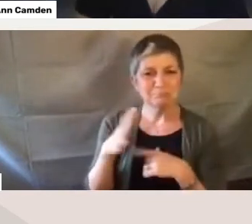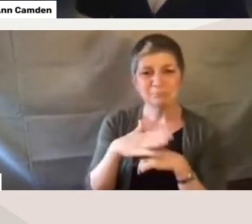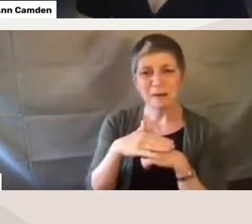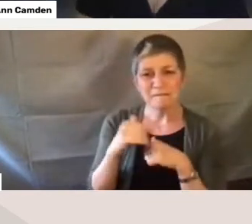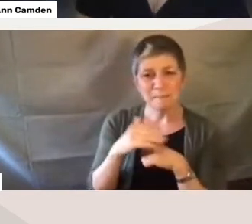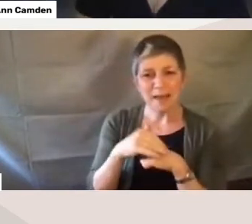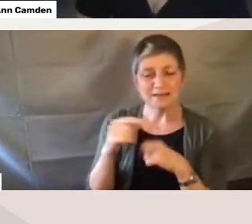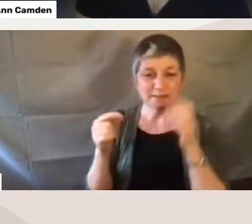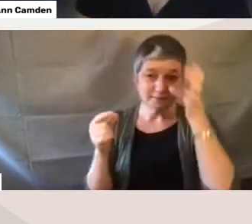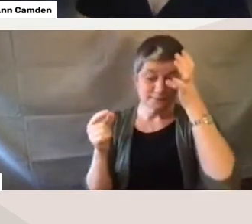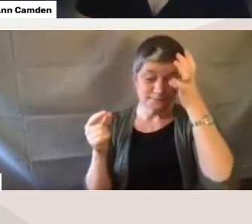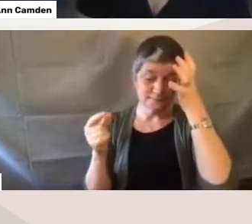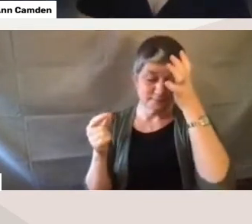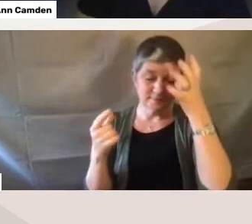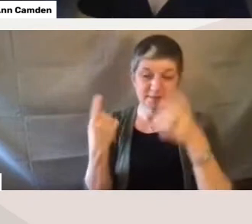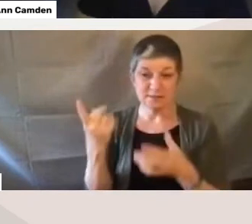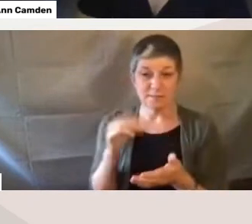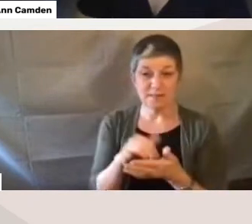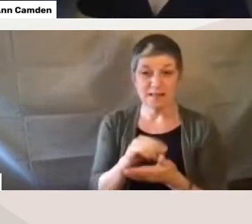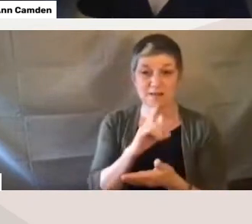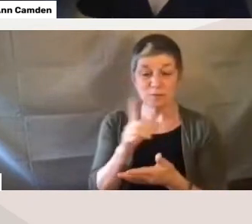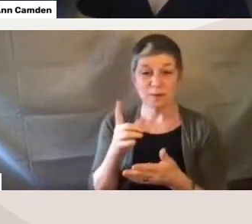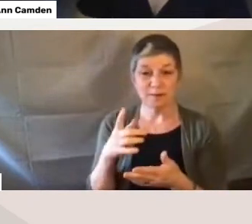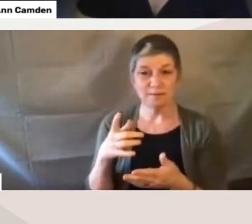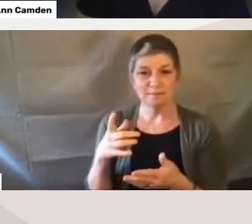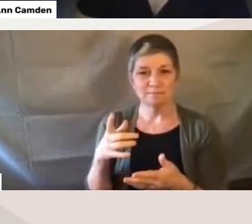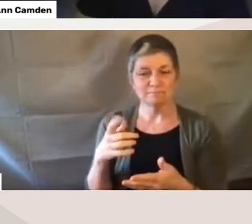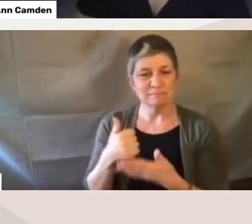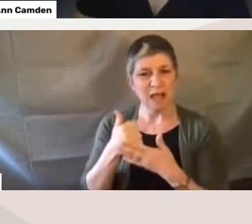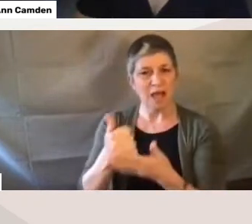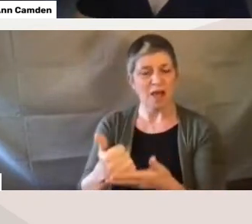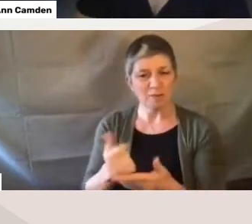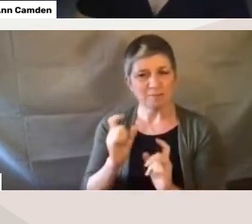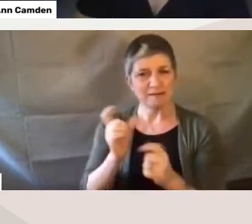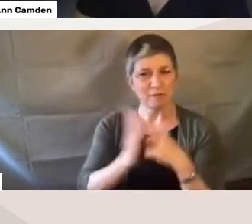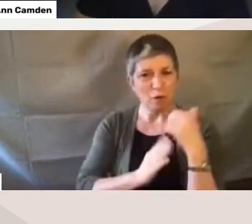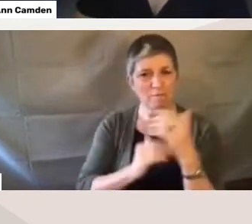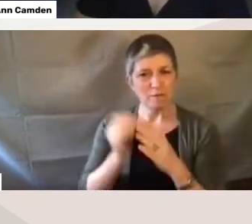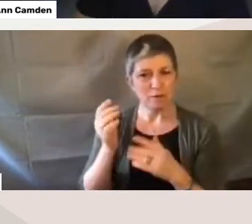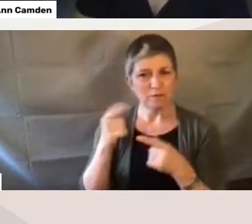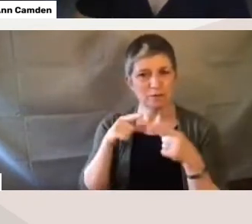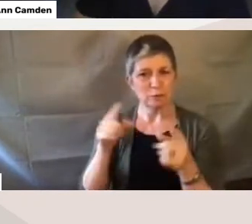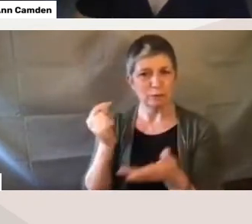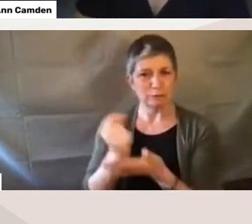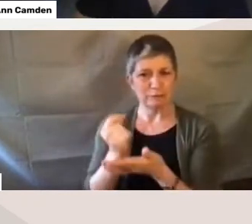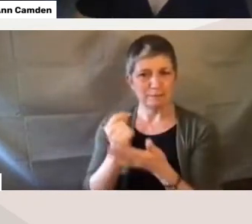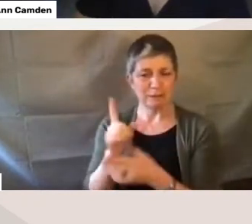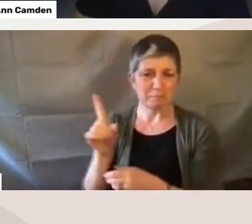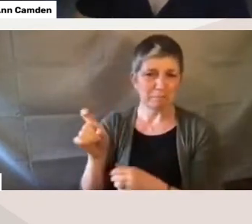have been something that has sustained you during your treatment.